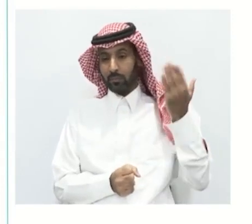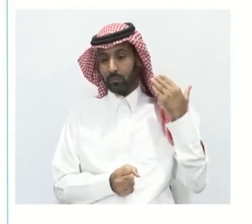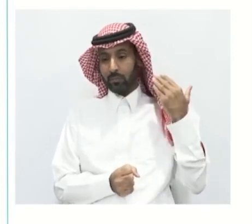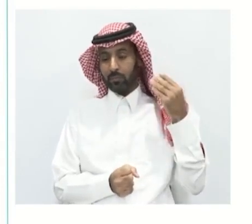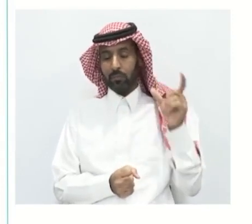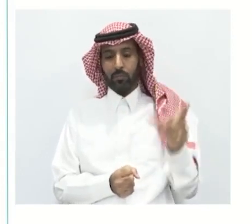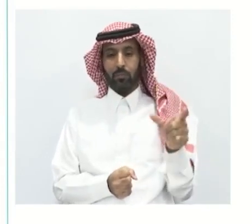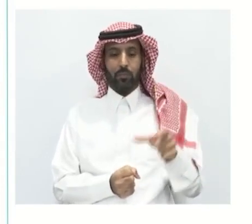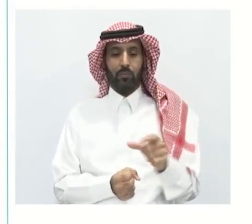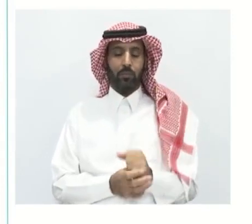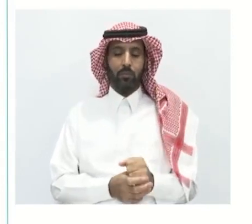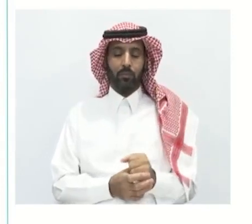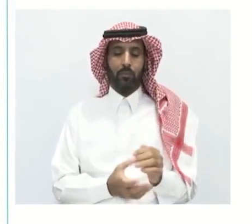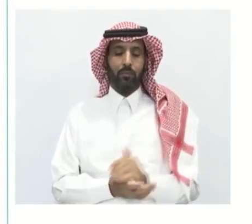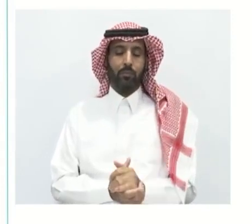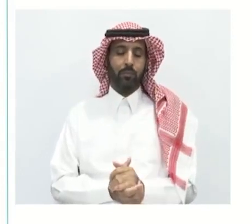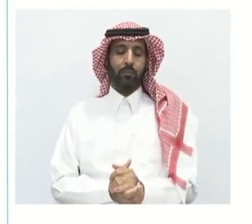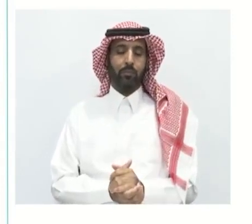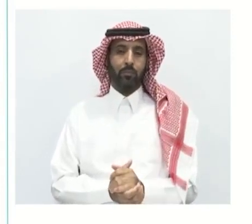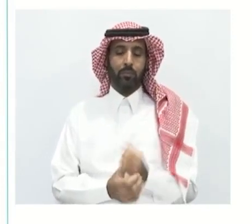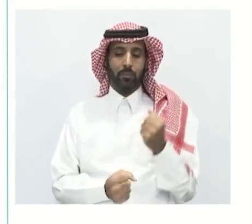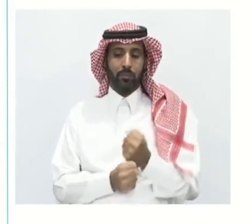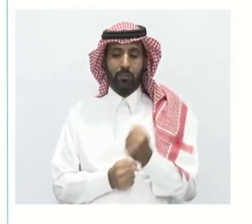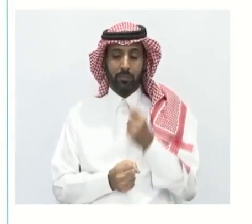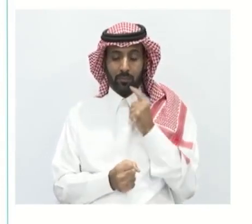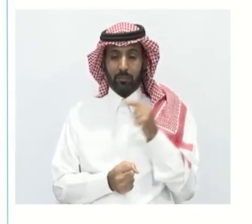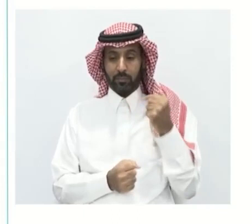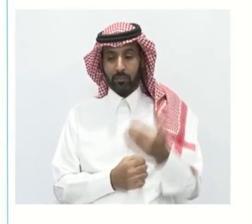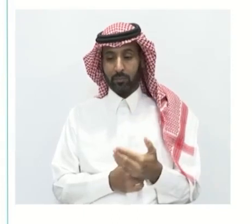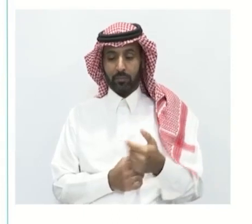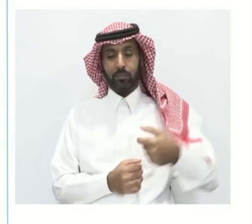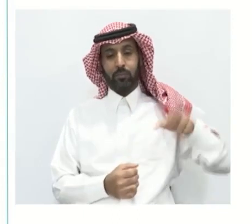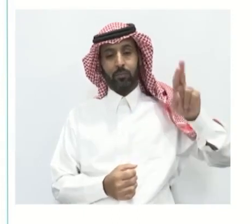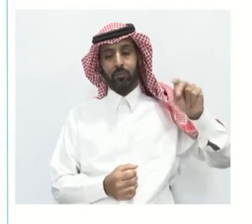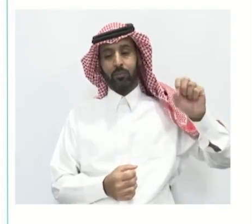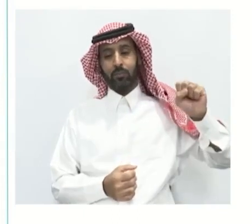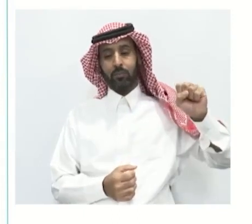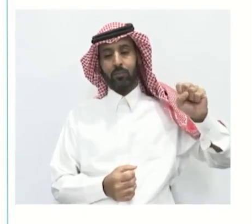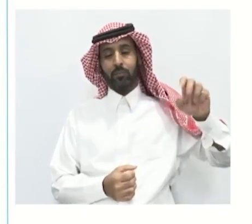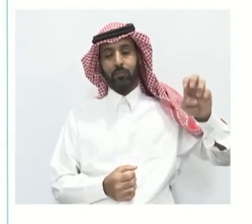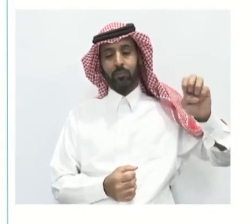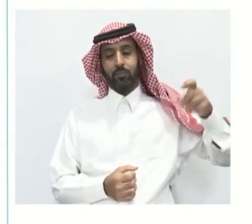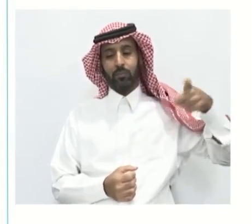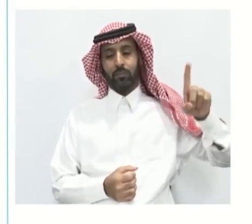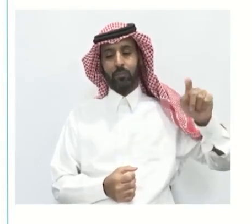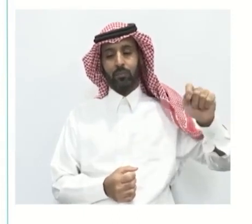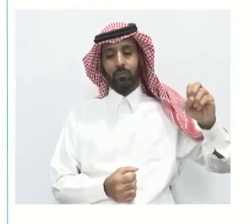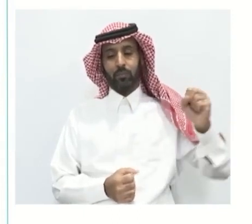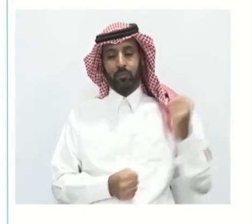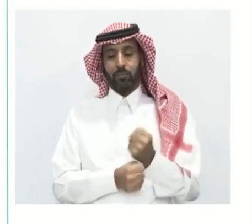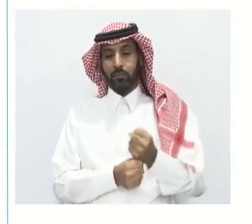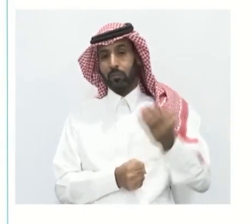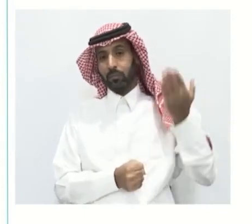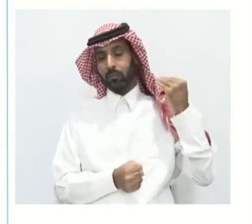and irregular verbs in the simple past tense. Use used to with the past tense. So we'll be focusing on the past